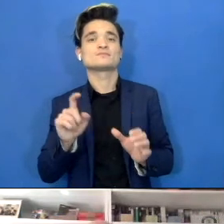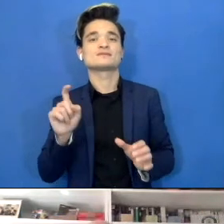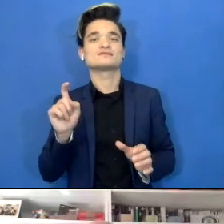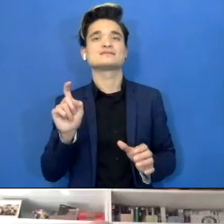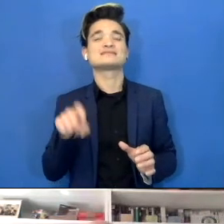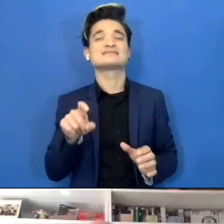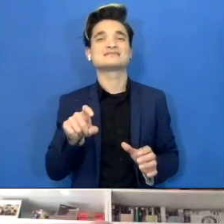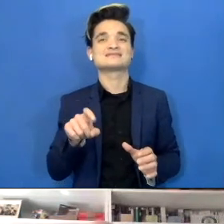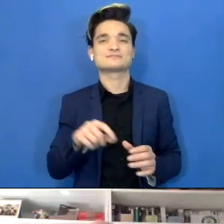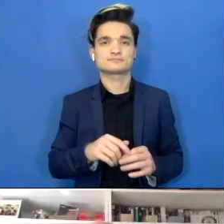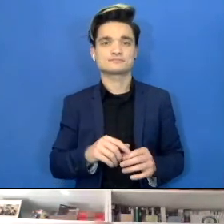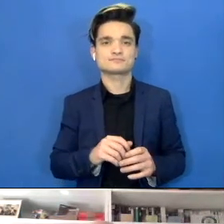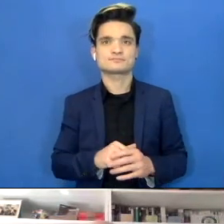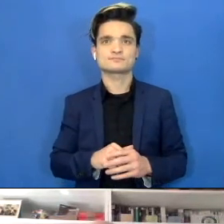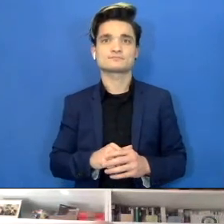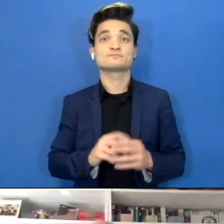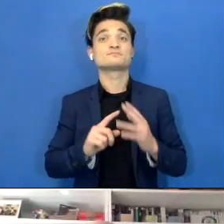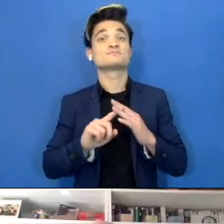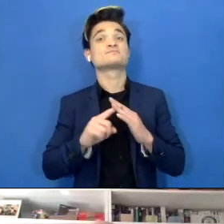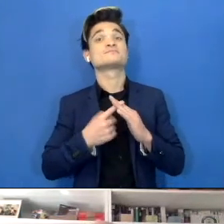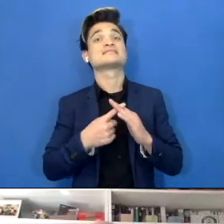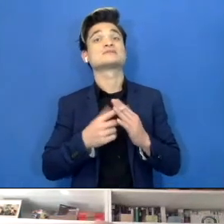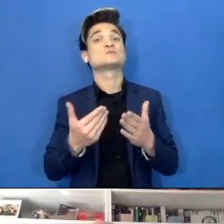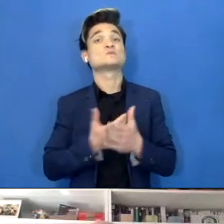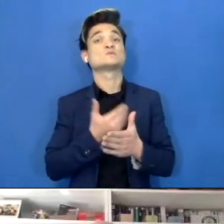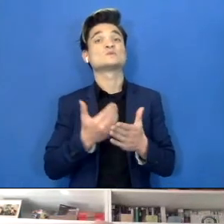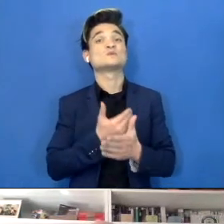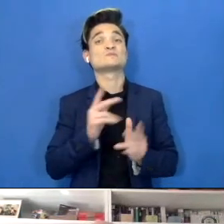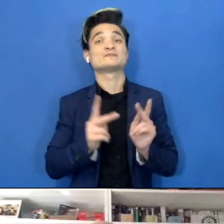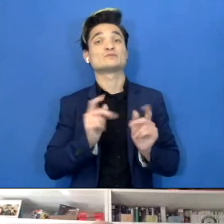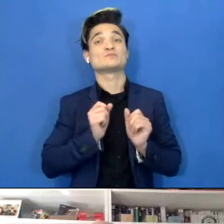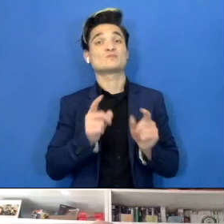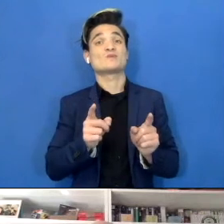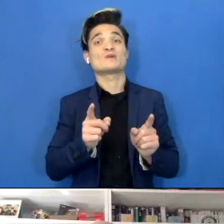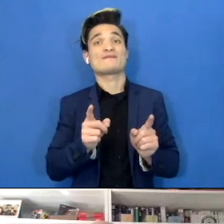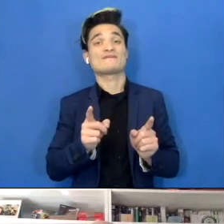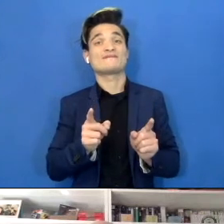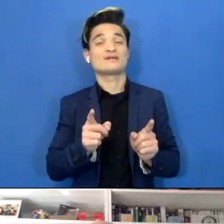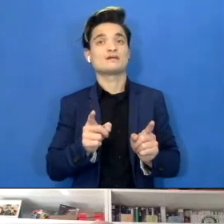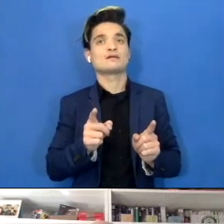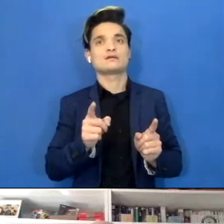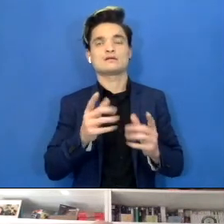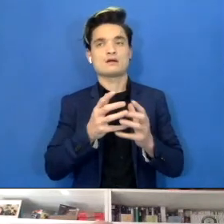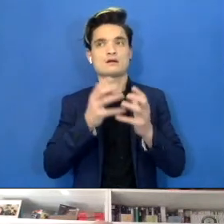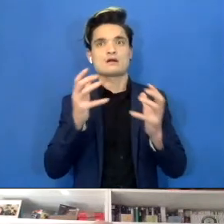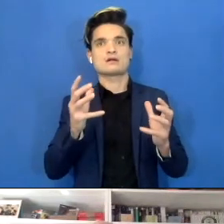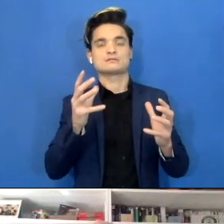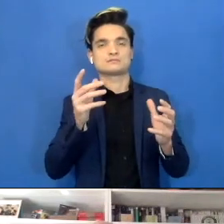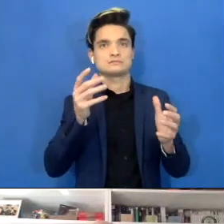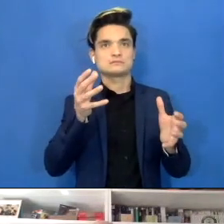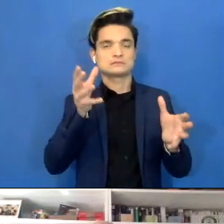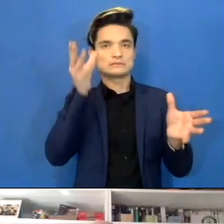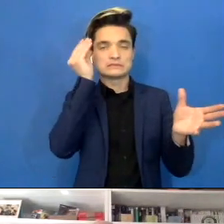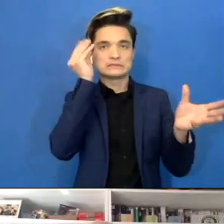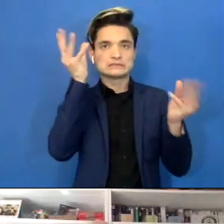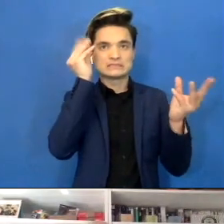before, and most likely are in a state of fight, freeze, or flight, like 70% of that beginner's class. And I find it very